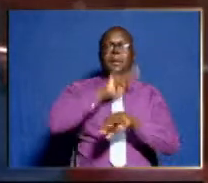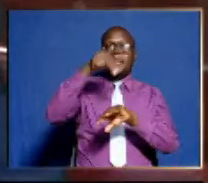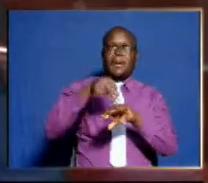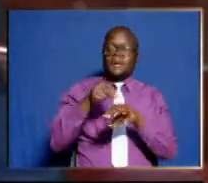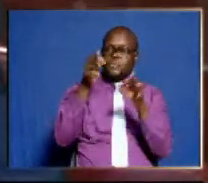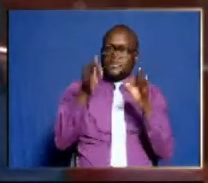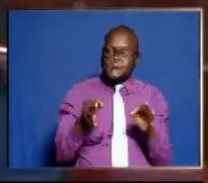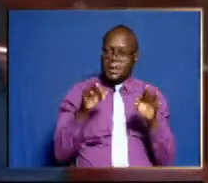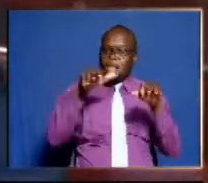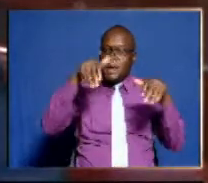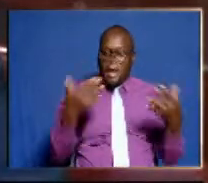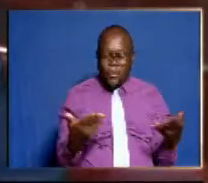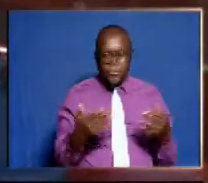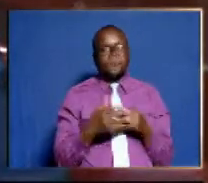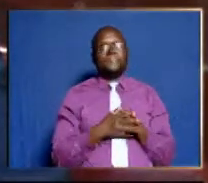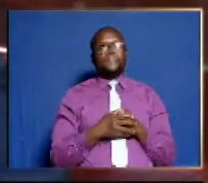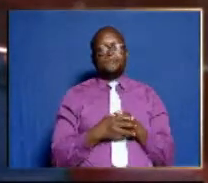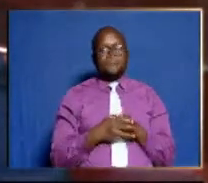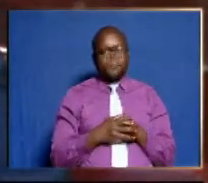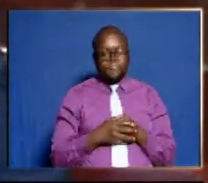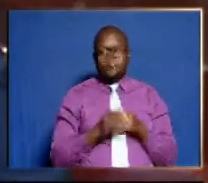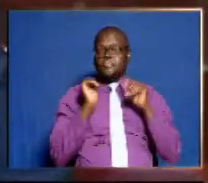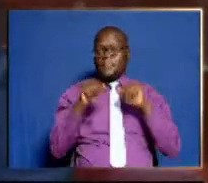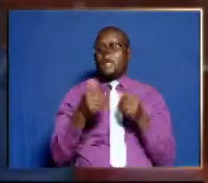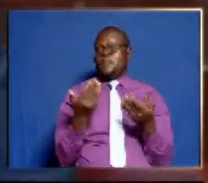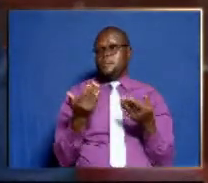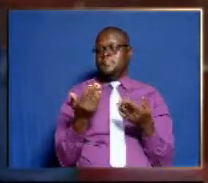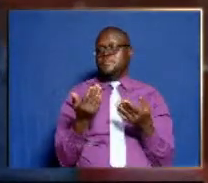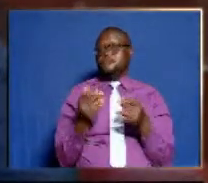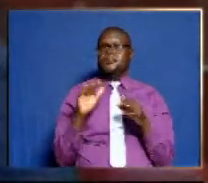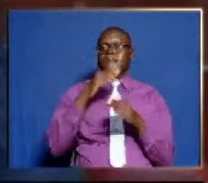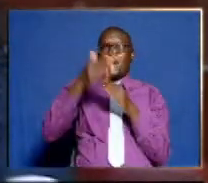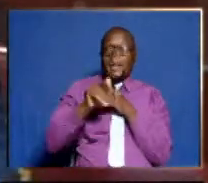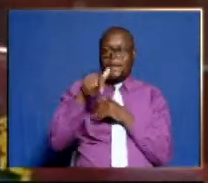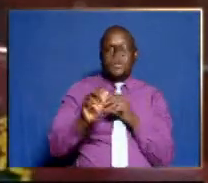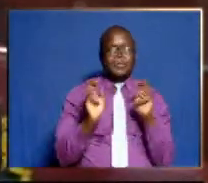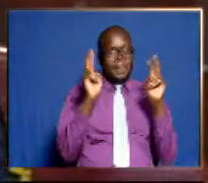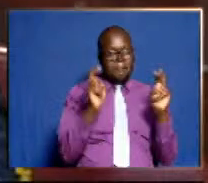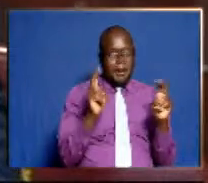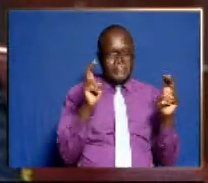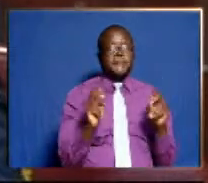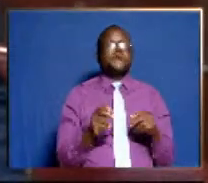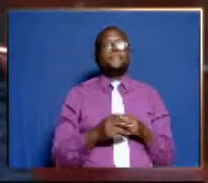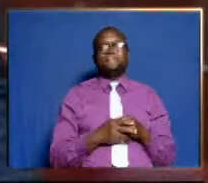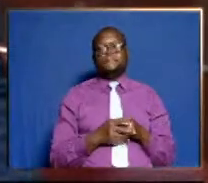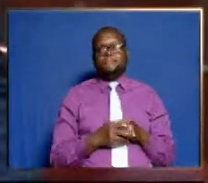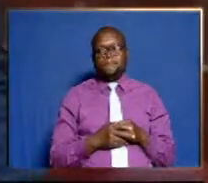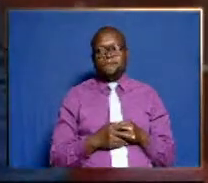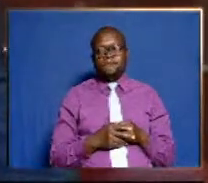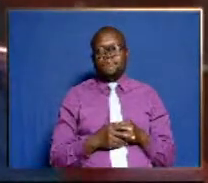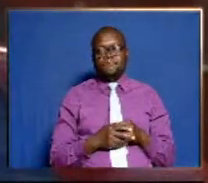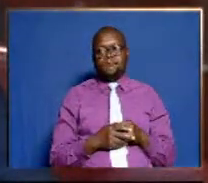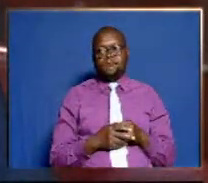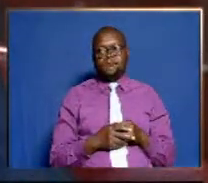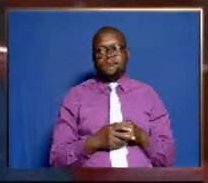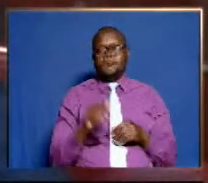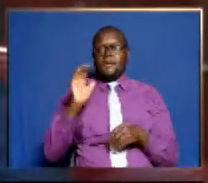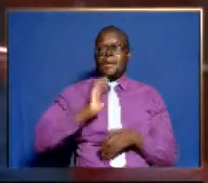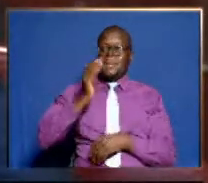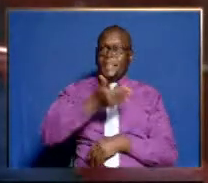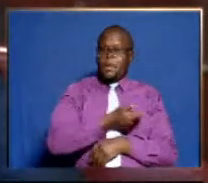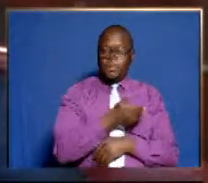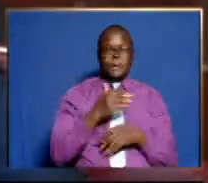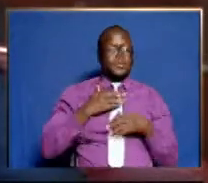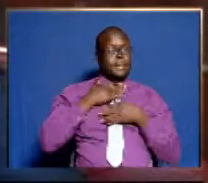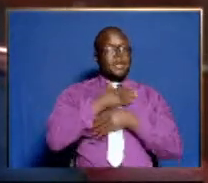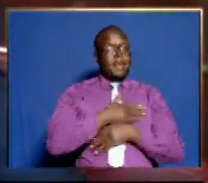how effectively they can be able to conclude these matters. Honorable Speaker, while the committee